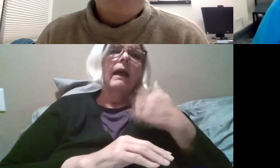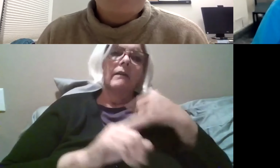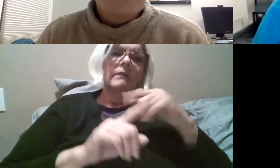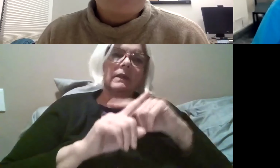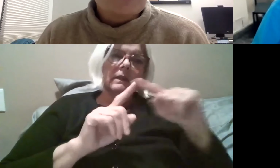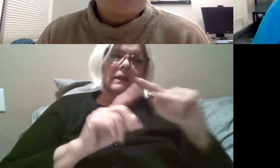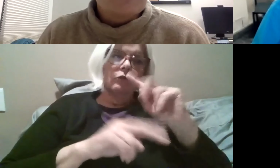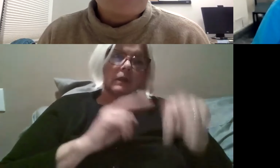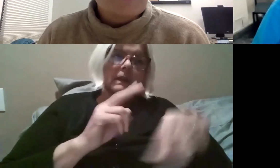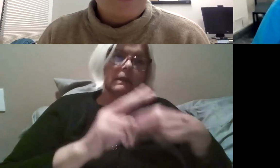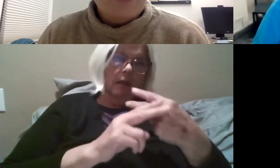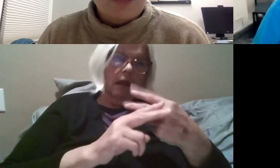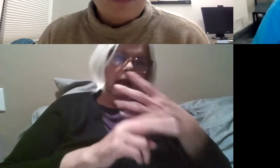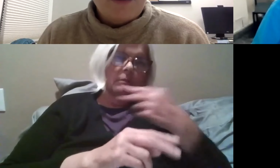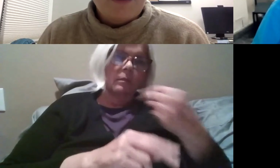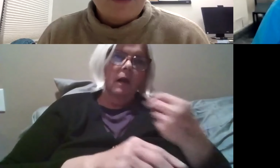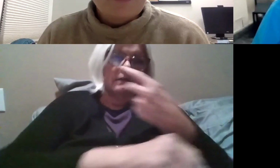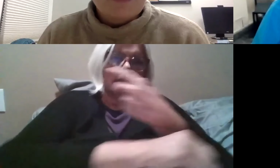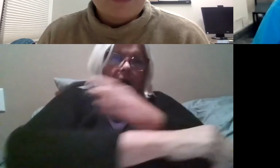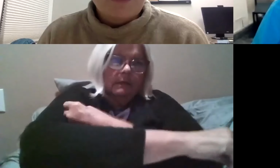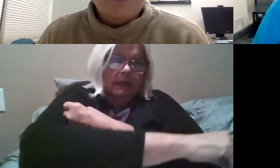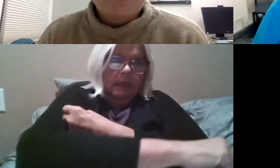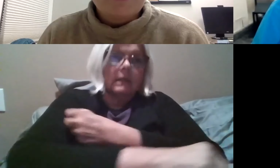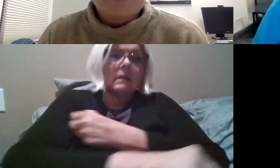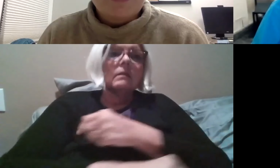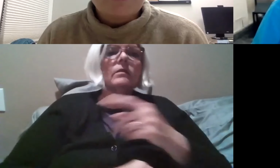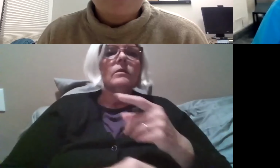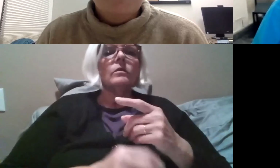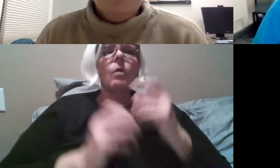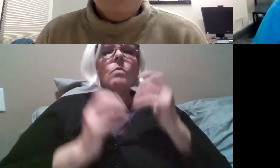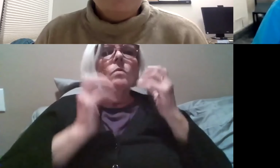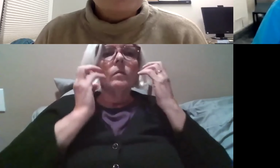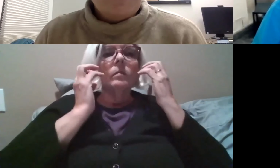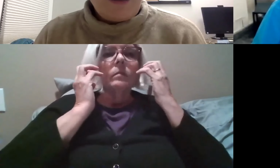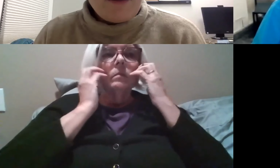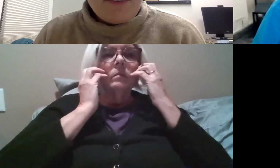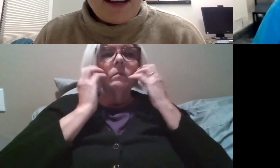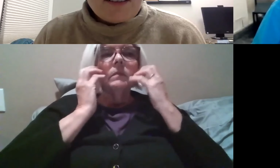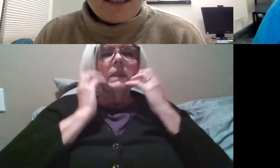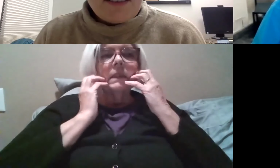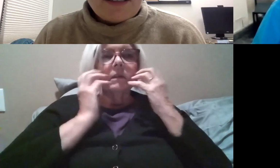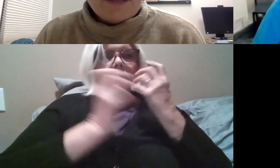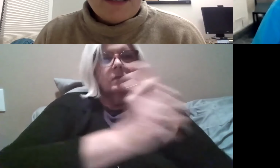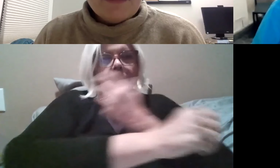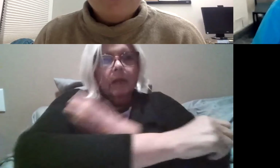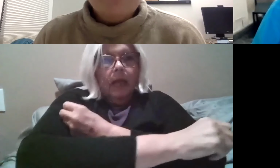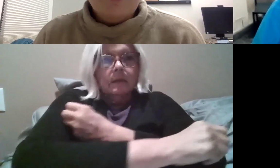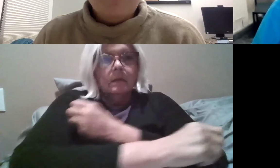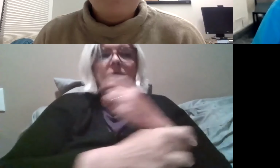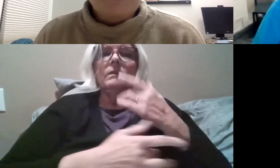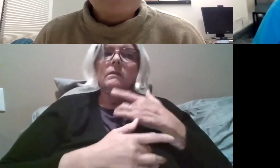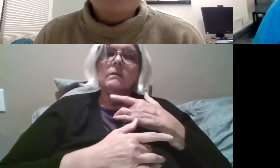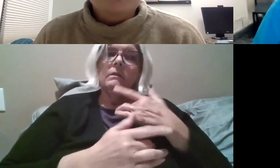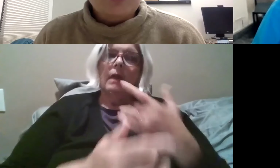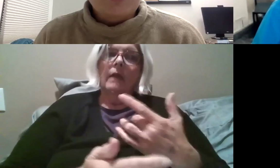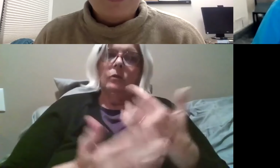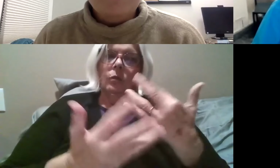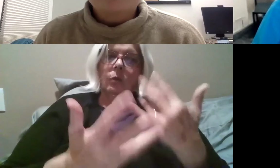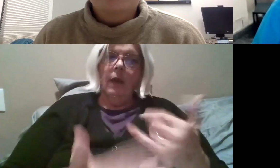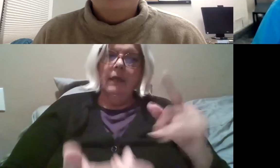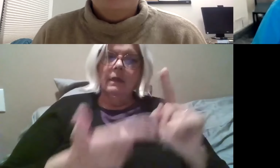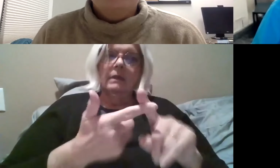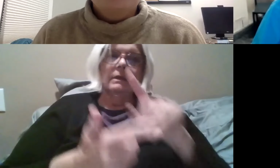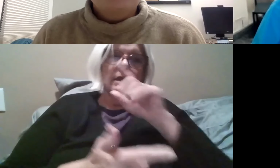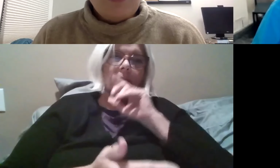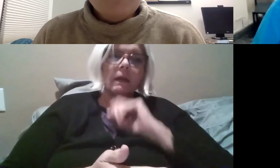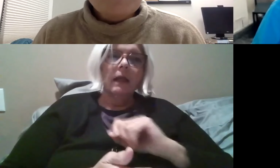1, if there's a risk factor, they might get it at 6 months, is that in those live virus vaccines, measles,